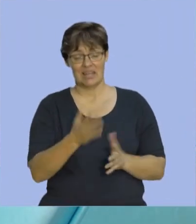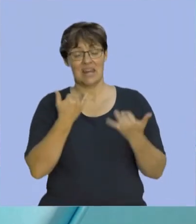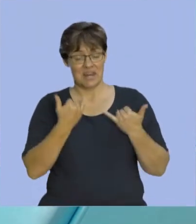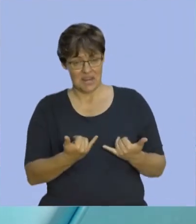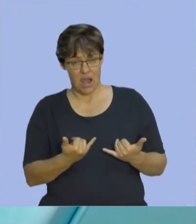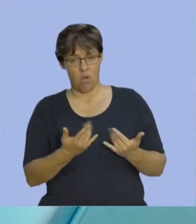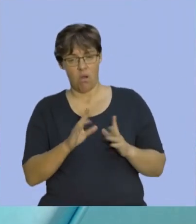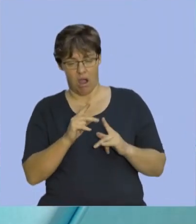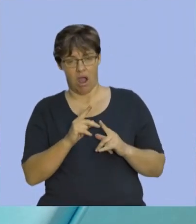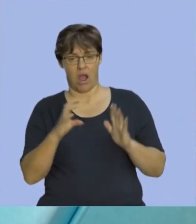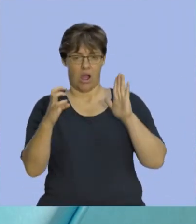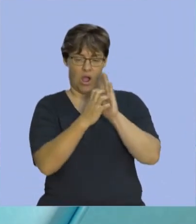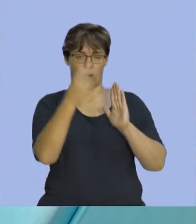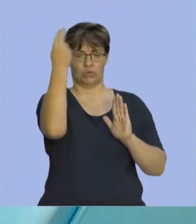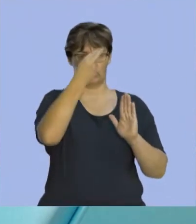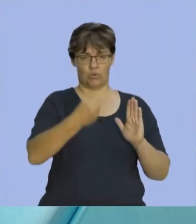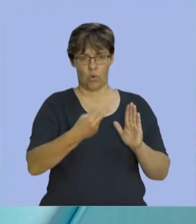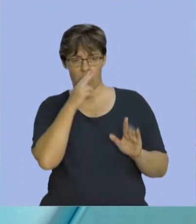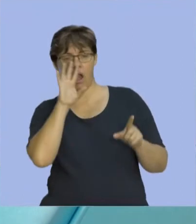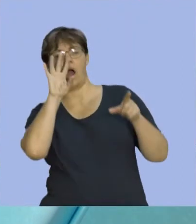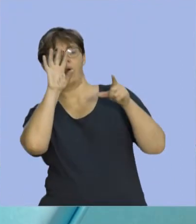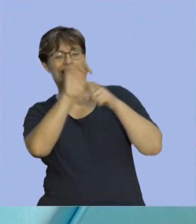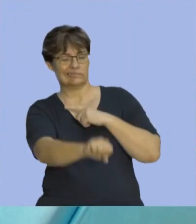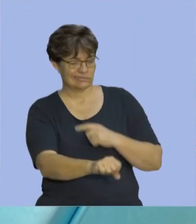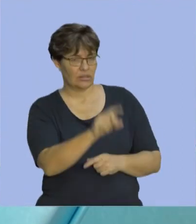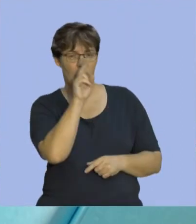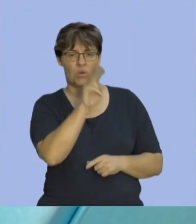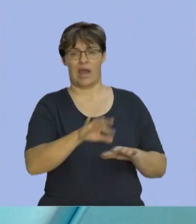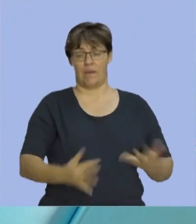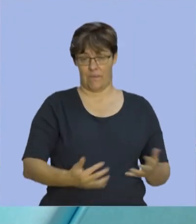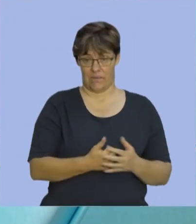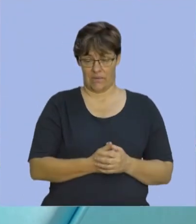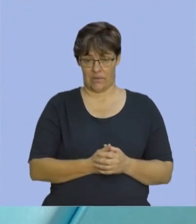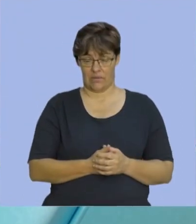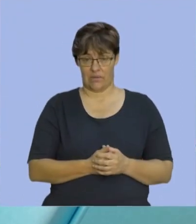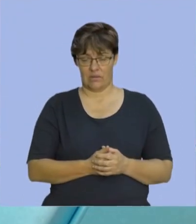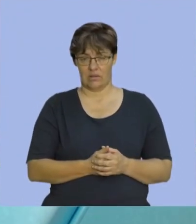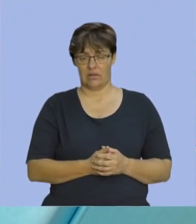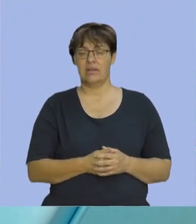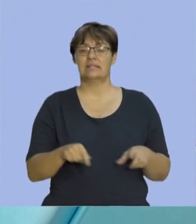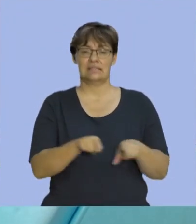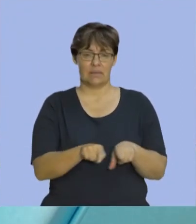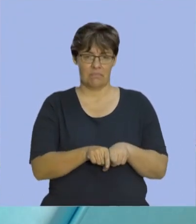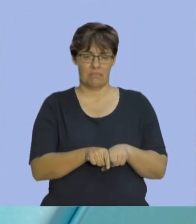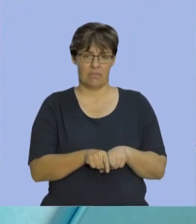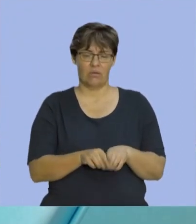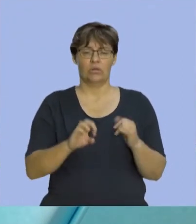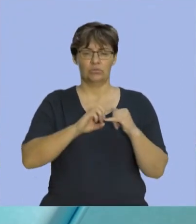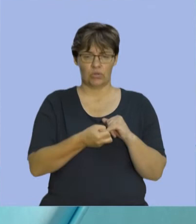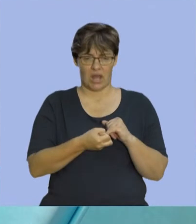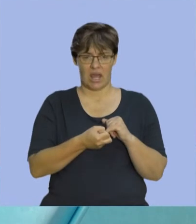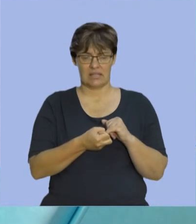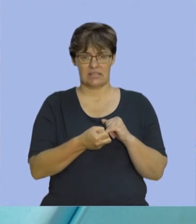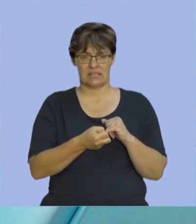back with some more, and I will now start drawing the graphs so that you can see what they look like. I will draw them